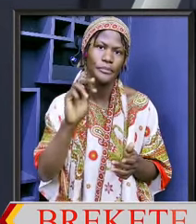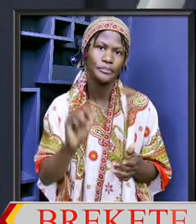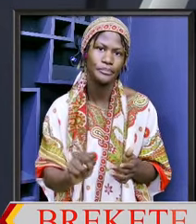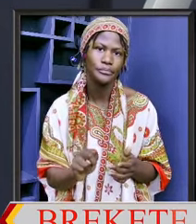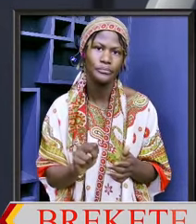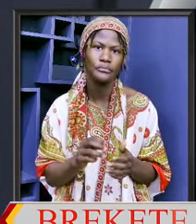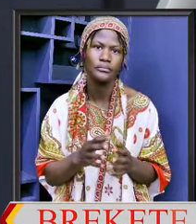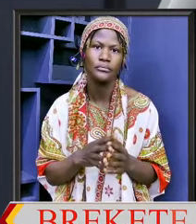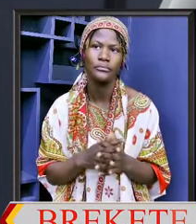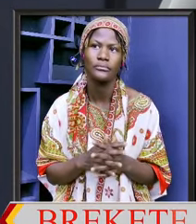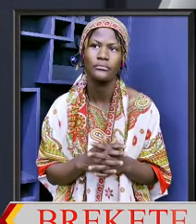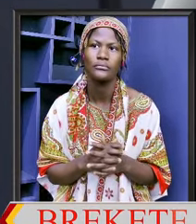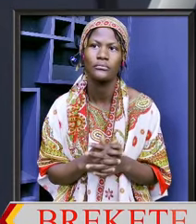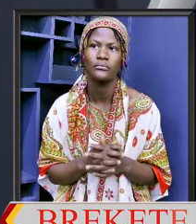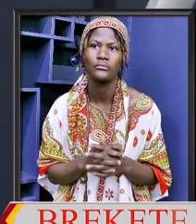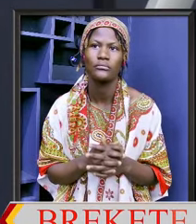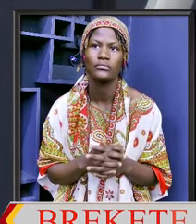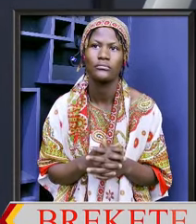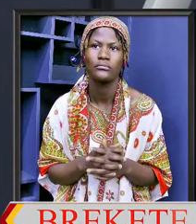Which person phone they sing that?